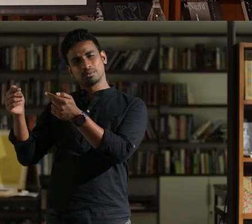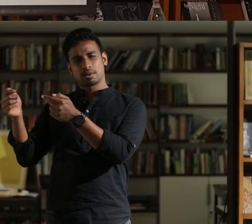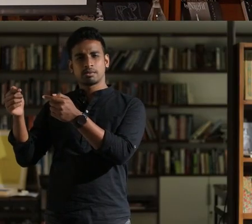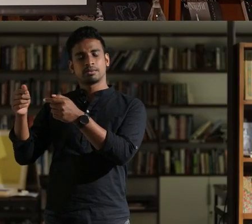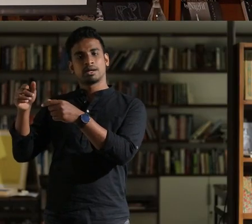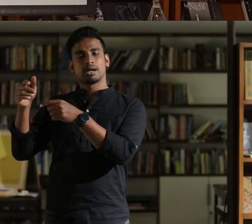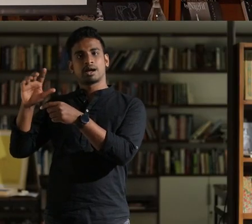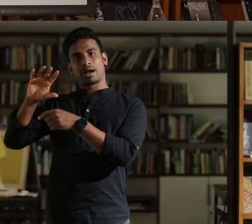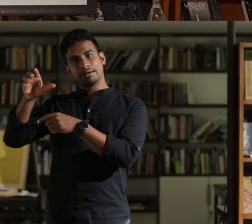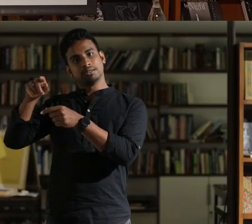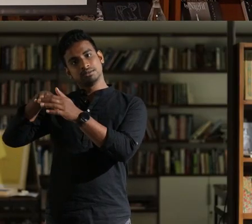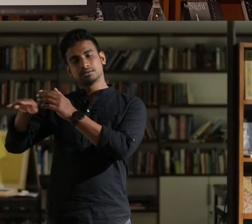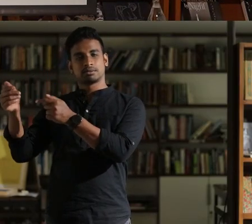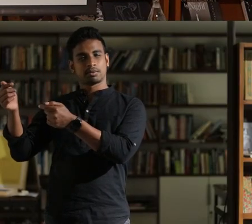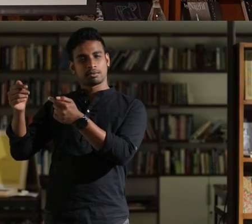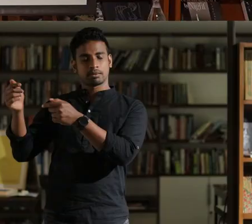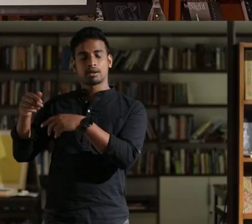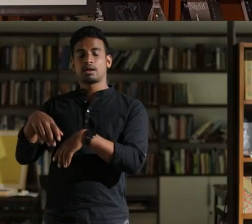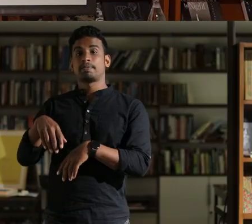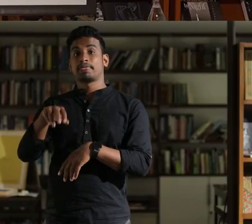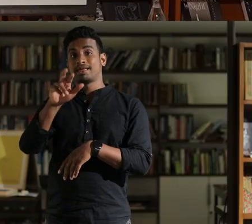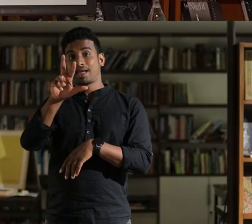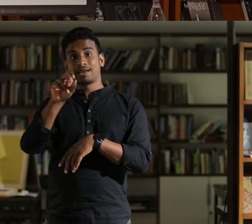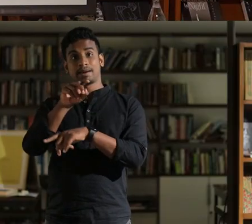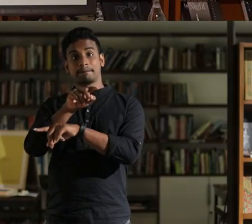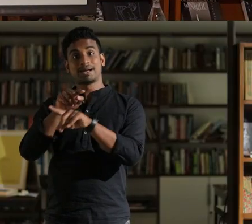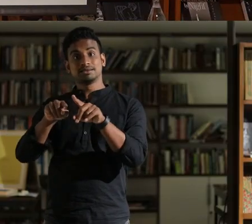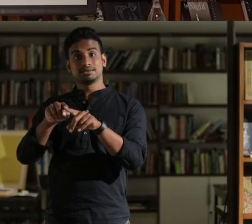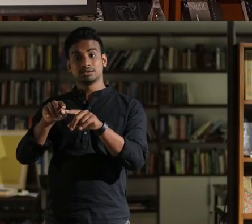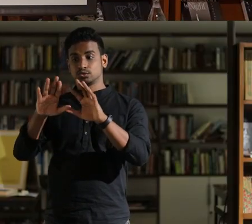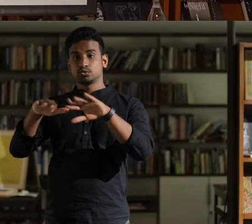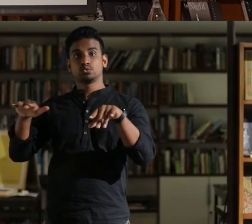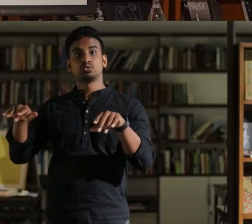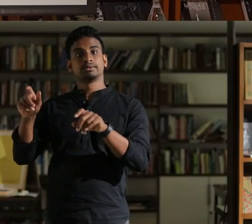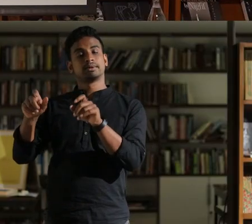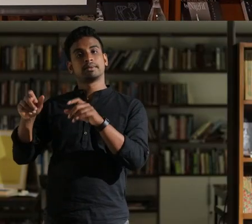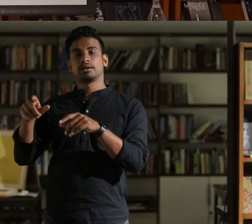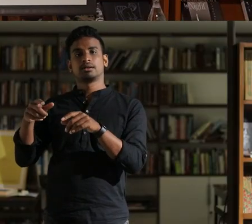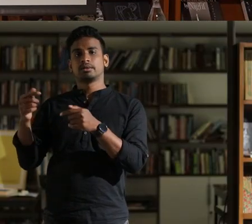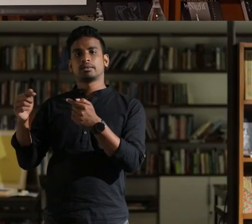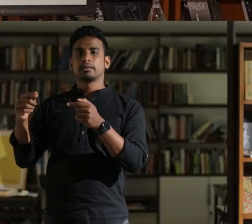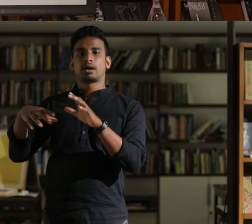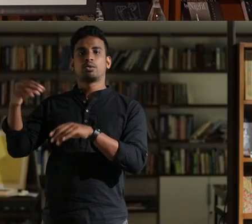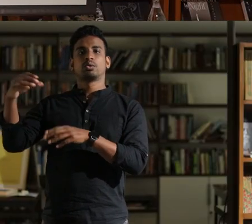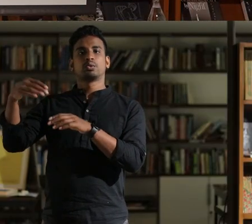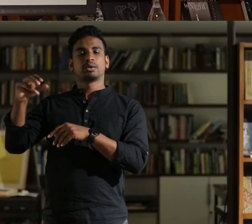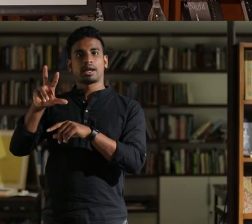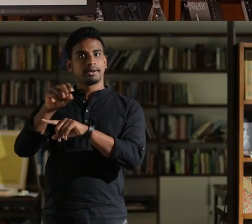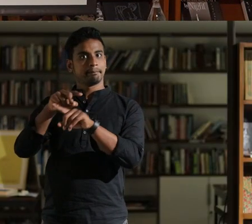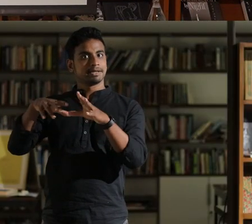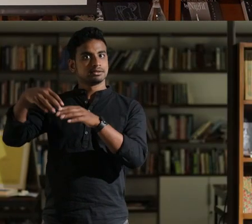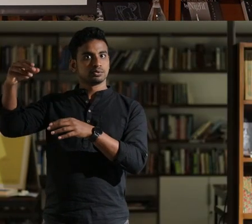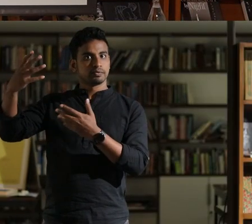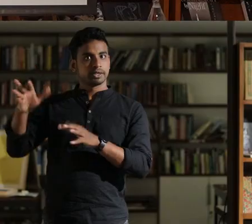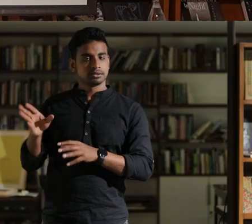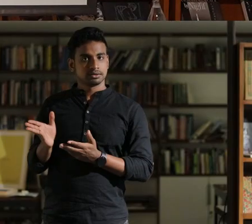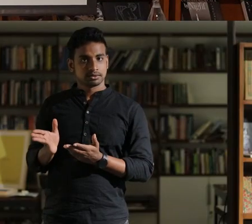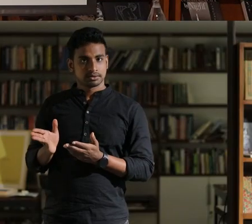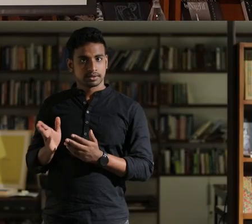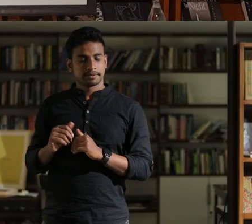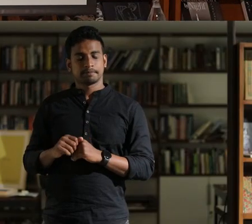where 80% of the student population of Myanmar is no longer in Myanmar, they're outside.